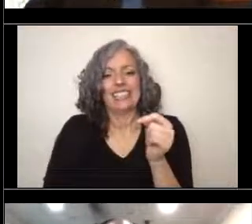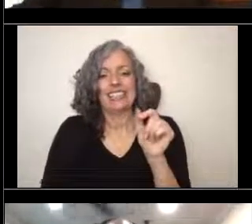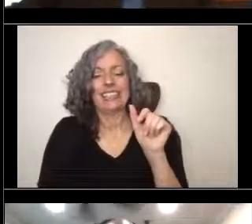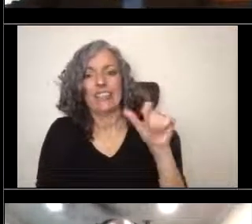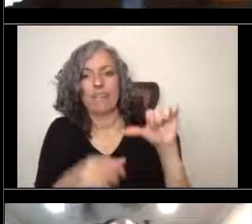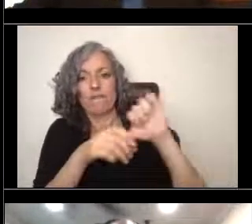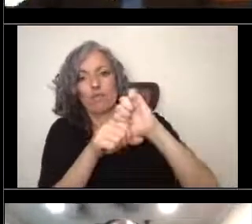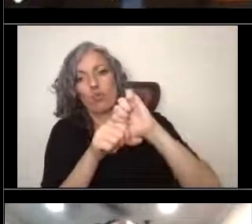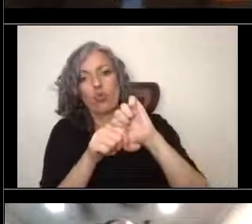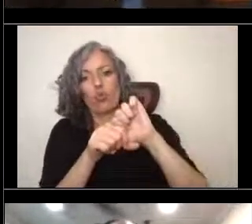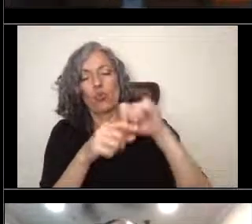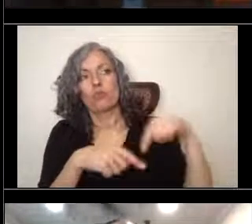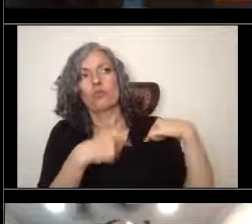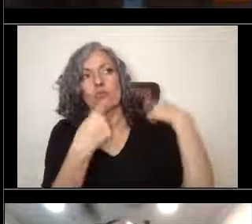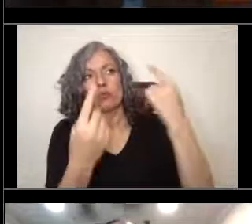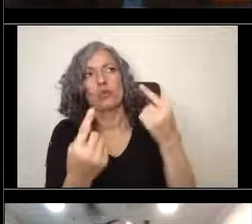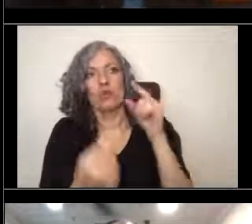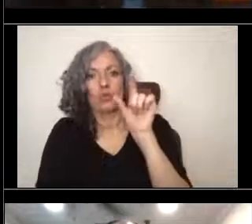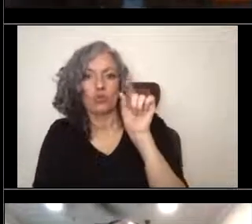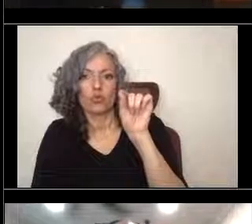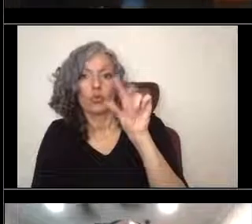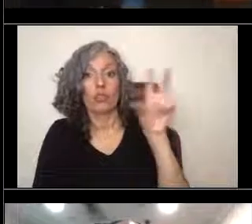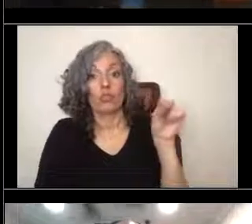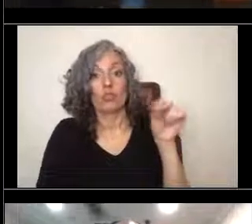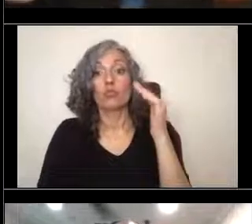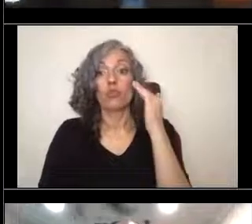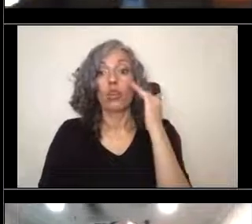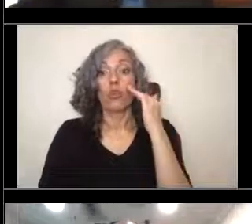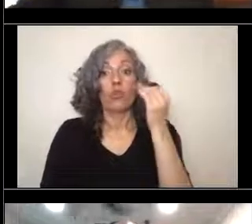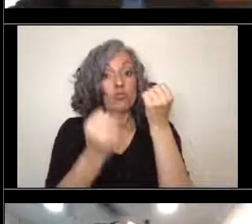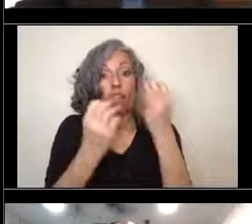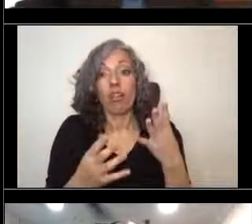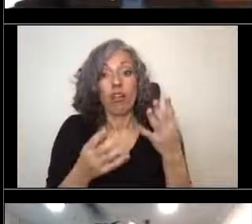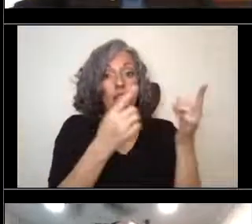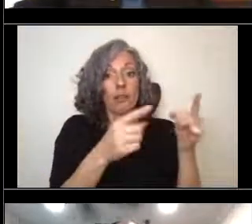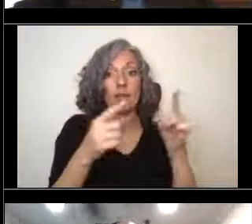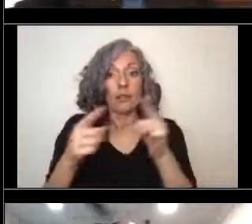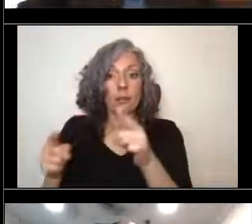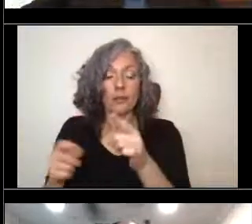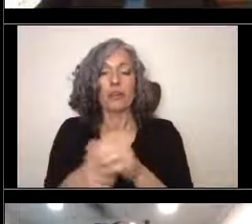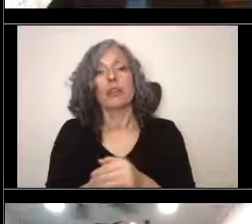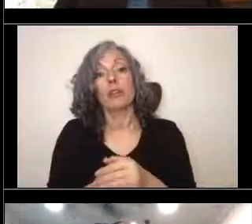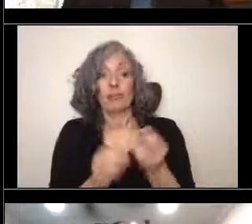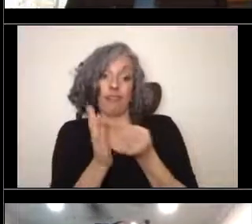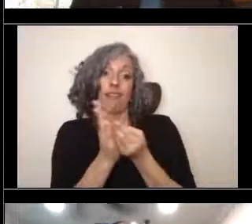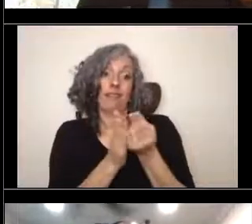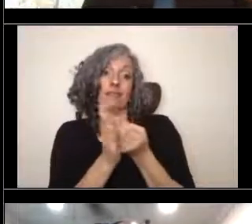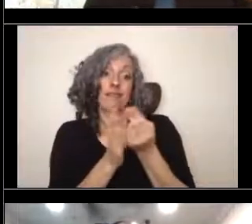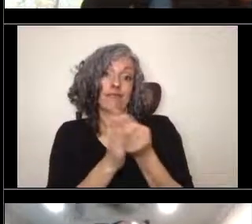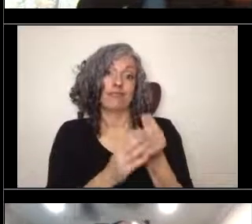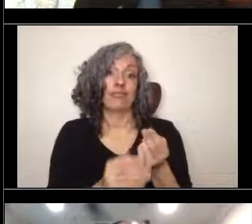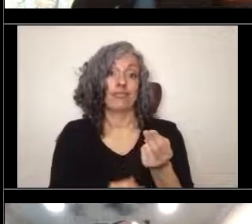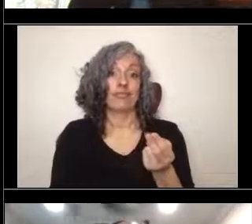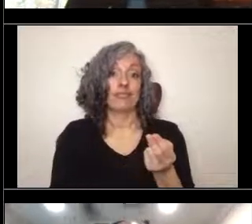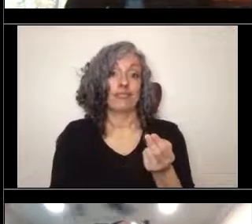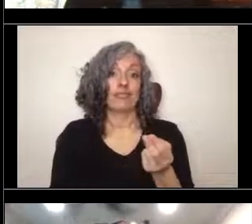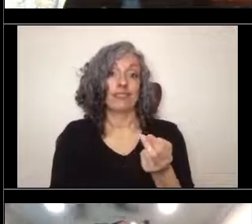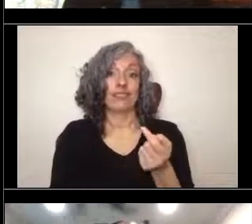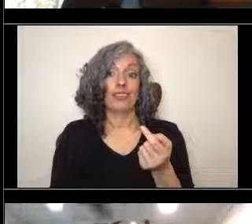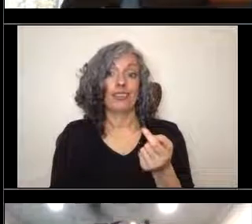2030. So there's a lot of things kind of happening. And I think, to be honest with you, I think what I'd like to be in a position to do with